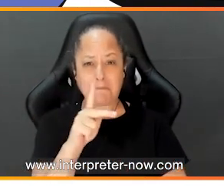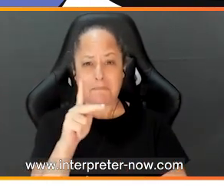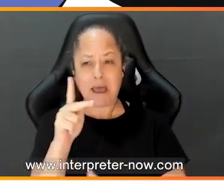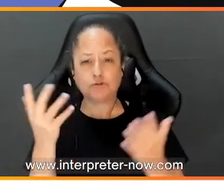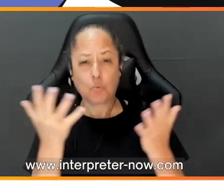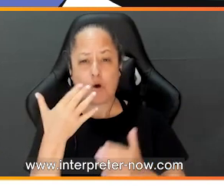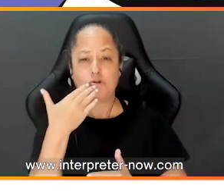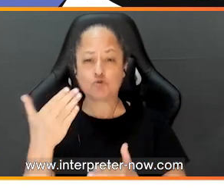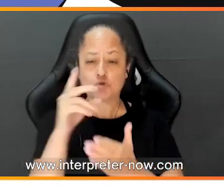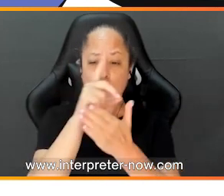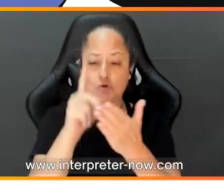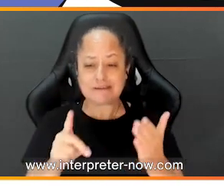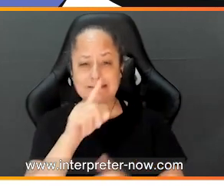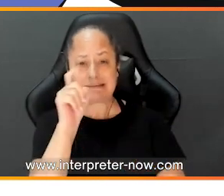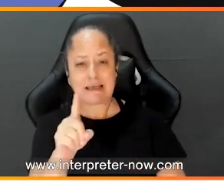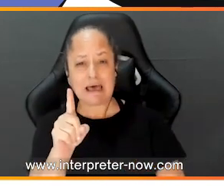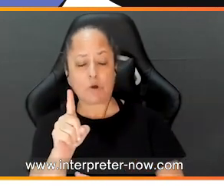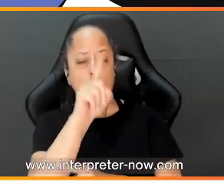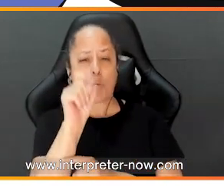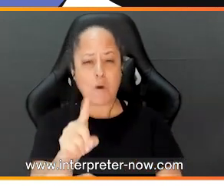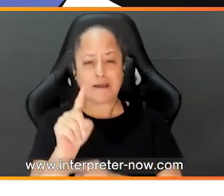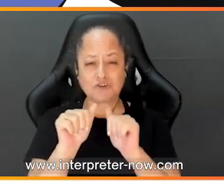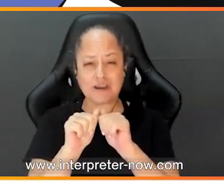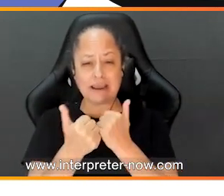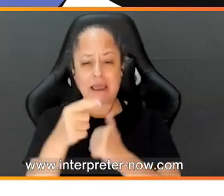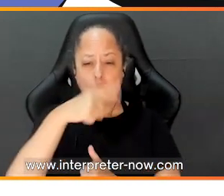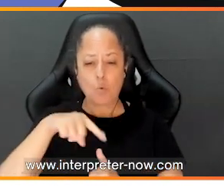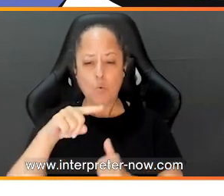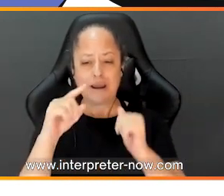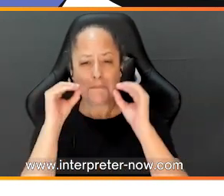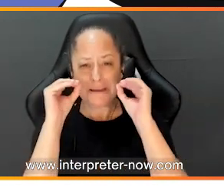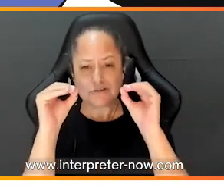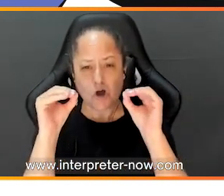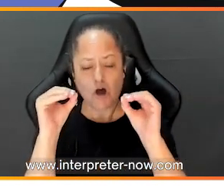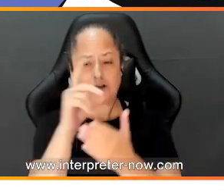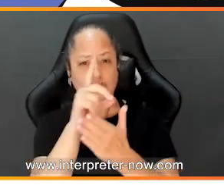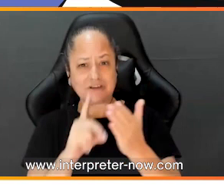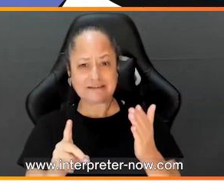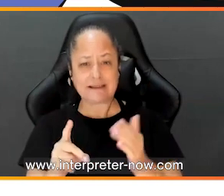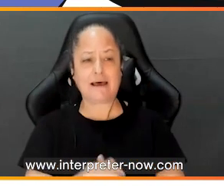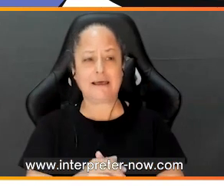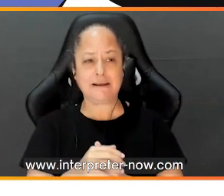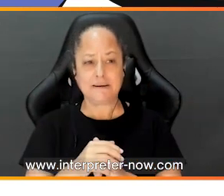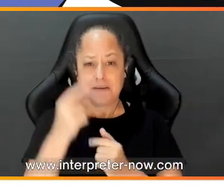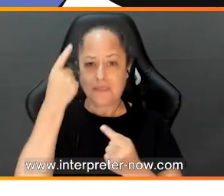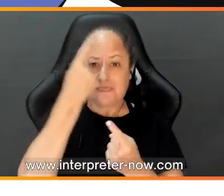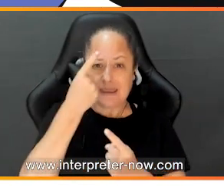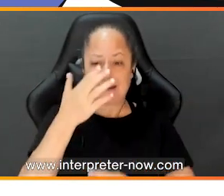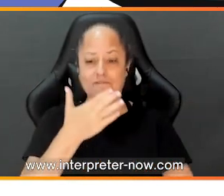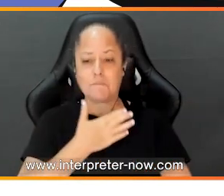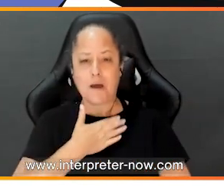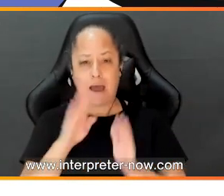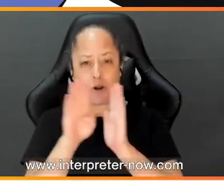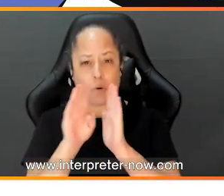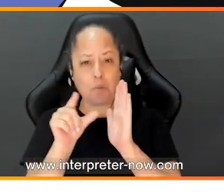not necessarily thinking about it. If they're even getting exposed to diversity, equity, and inclusion as topics, that's happening really